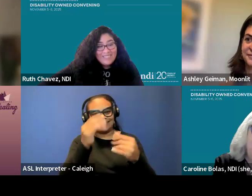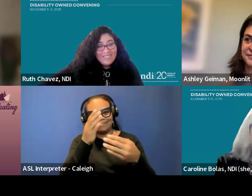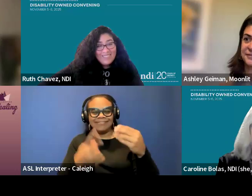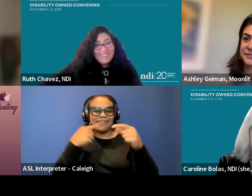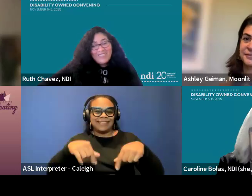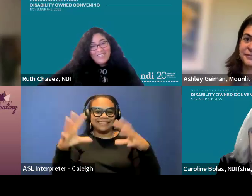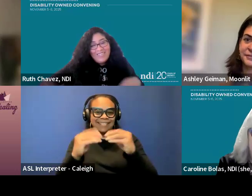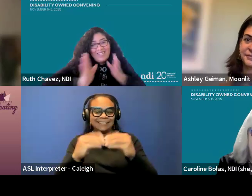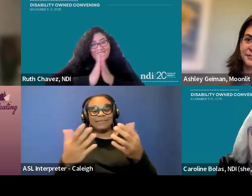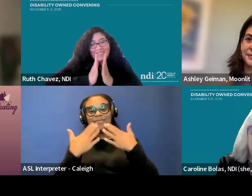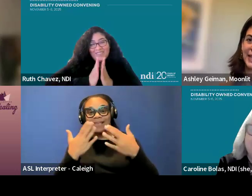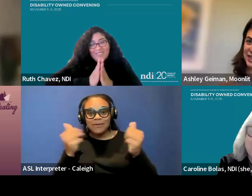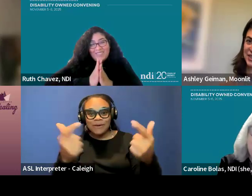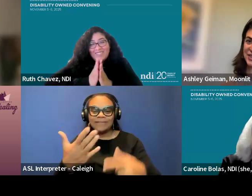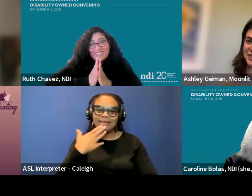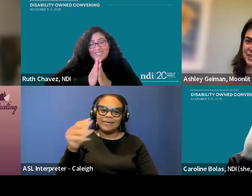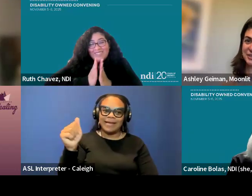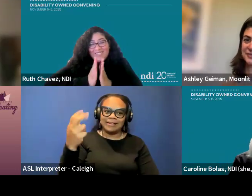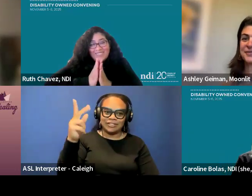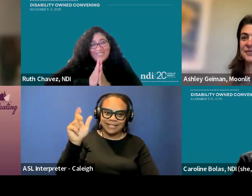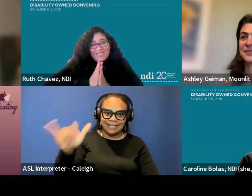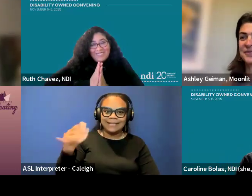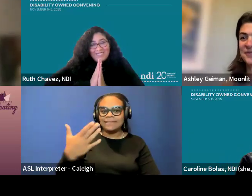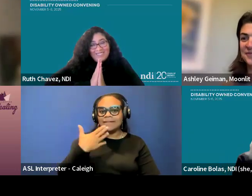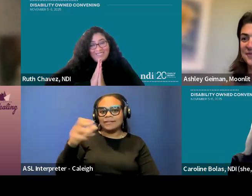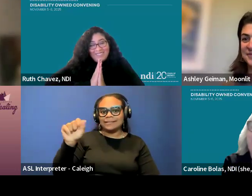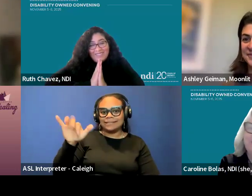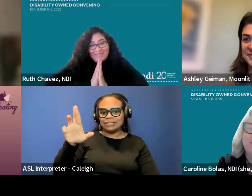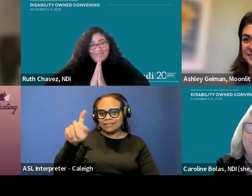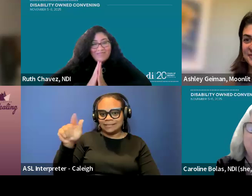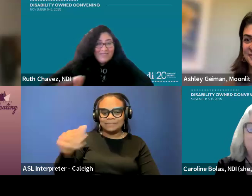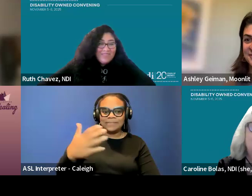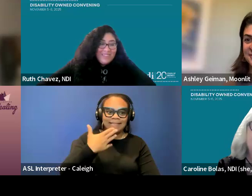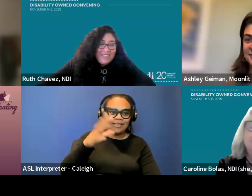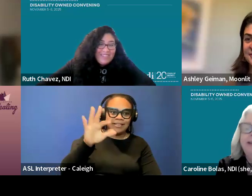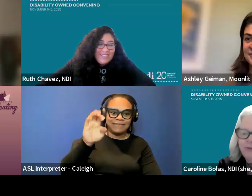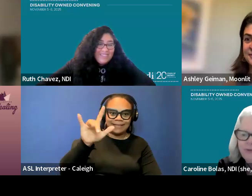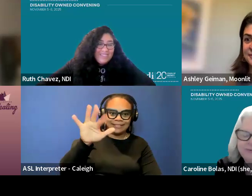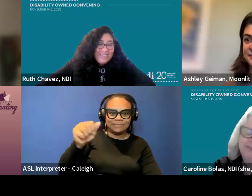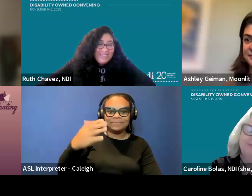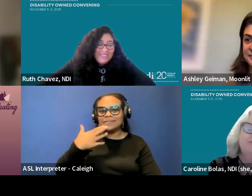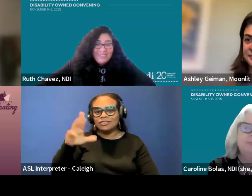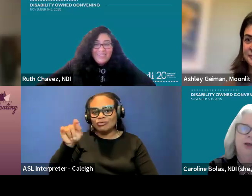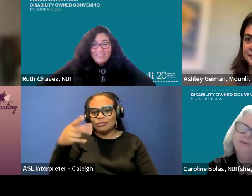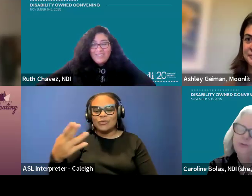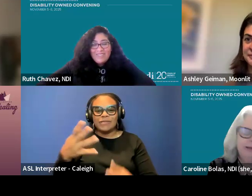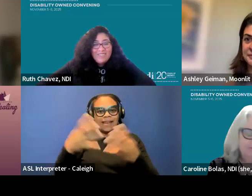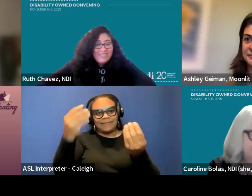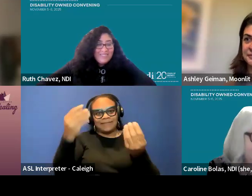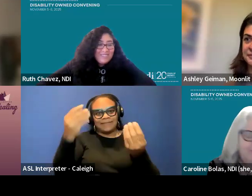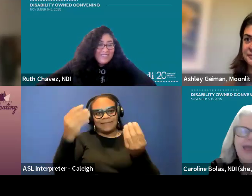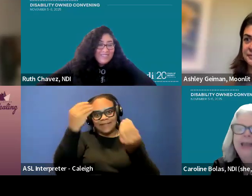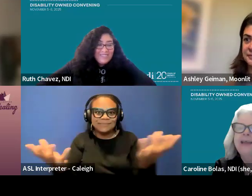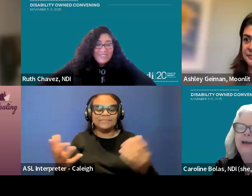thank you all. So thank you, Ashley. Thank you, Syrretta. Thank you, Felicia. And thank you, Ruth, for being really informative. A reminder,